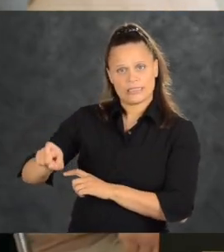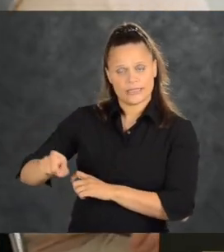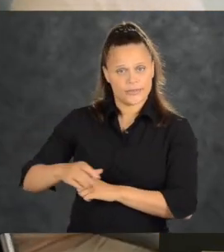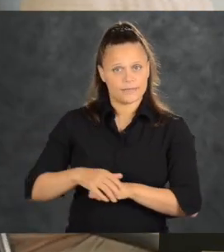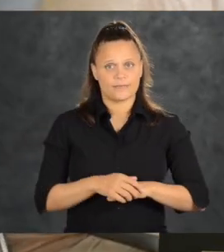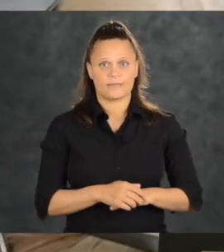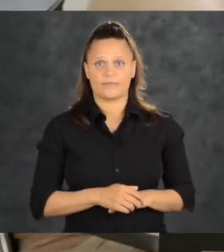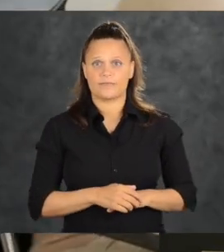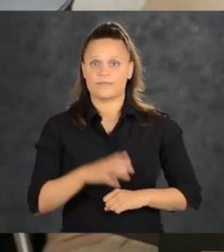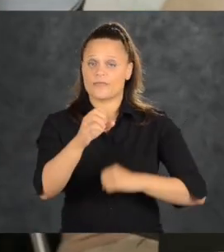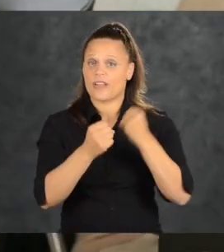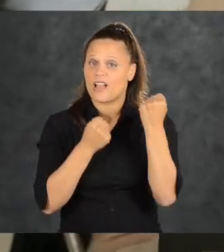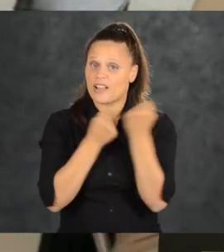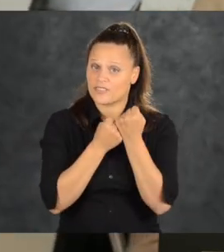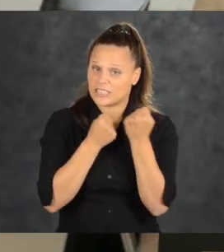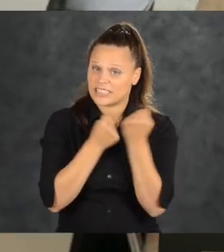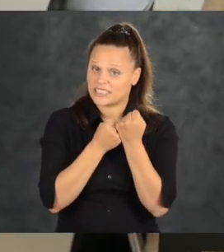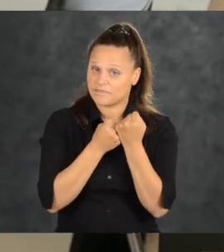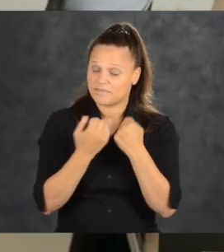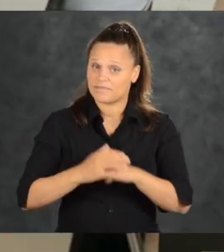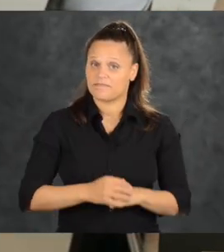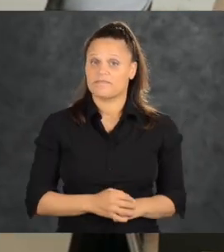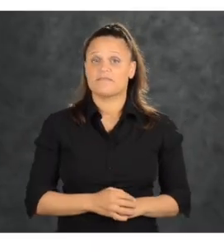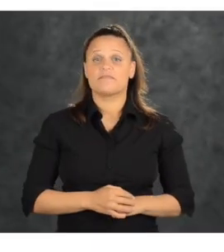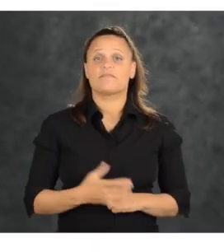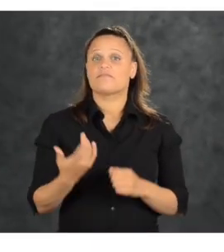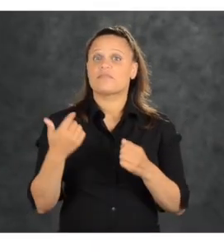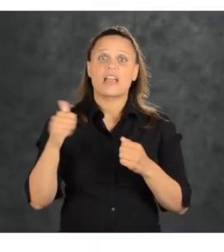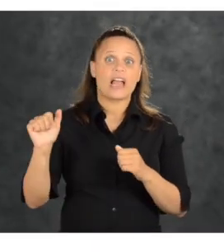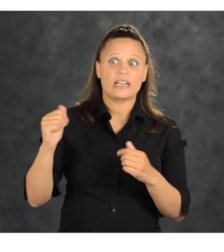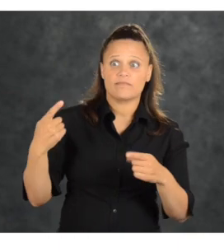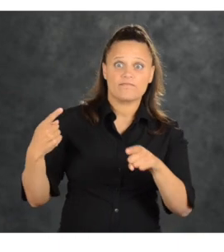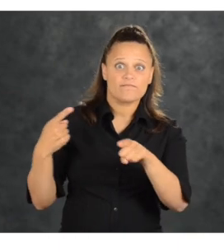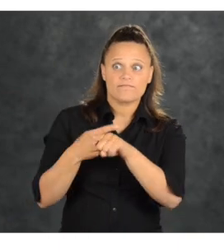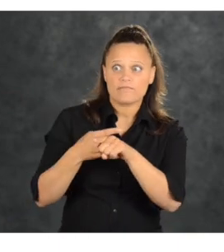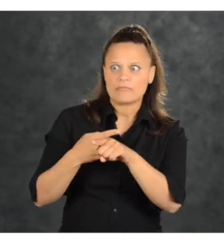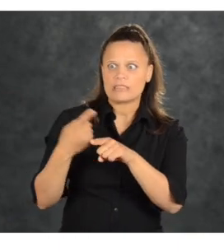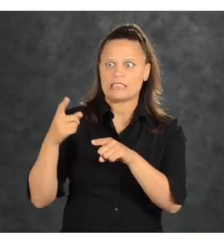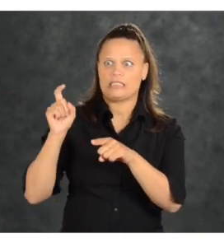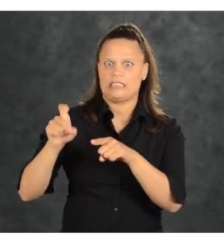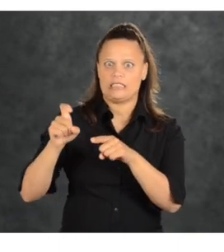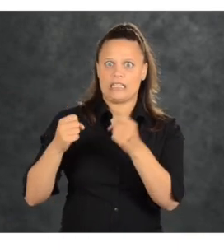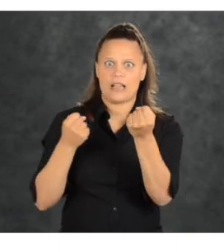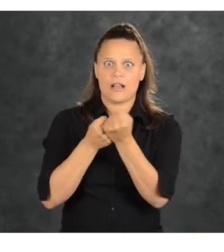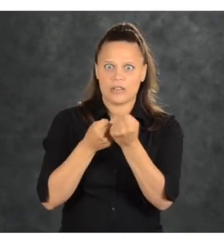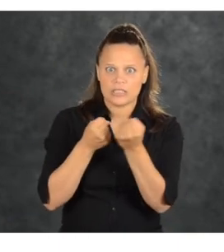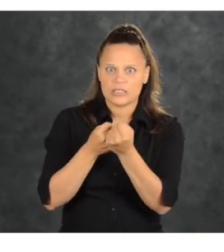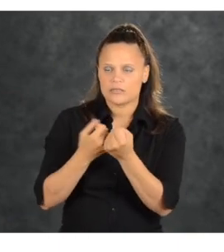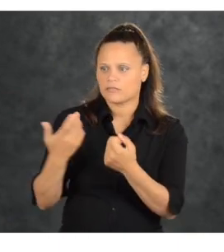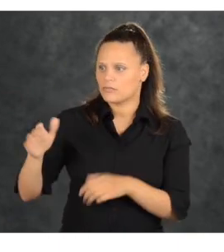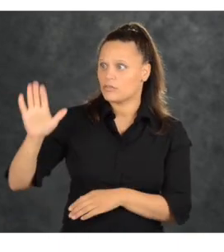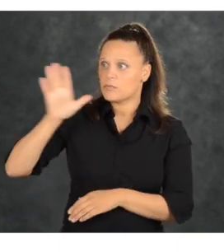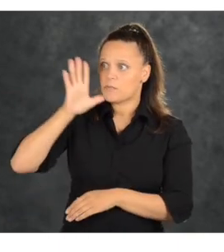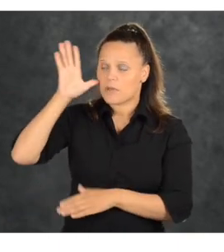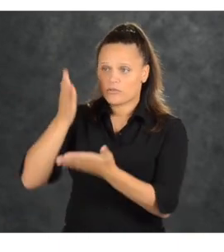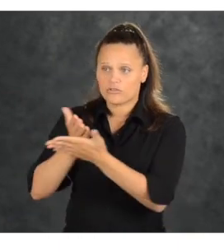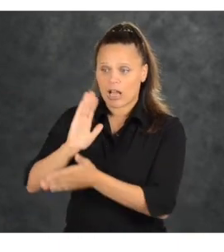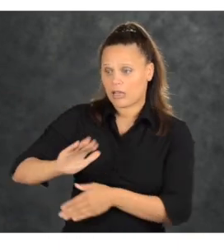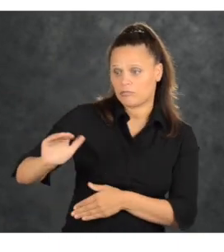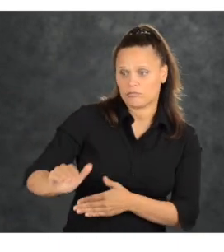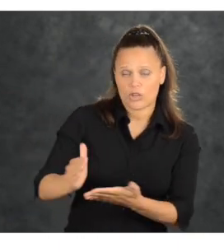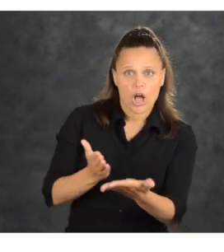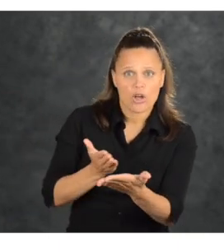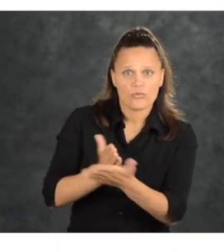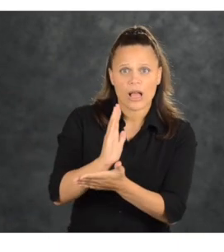positions on a trial basis to prove their abilities in real-world work settings. Text on screen reads, Remember, the purpose of the